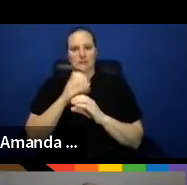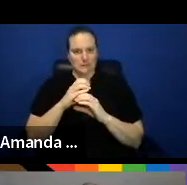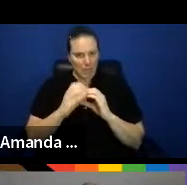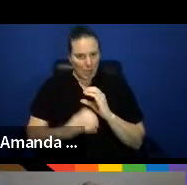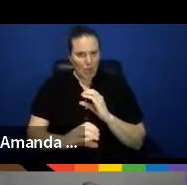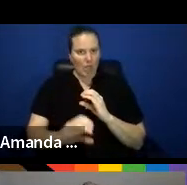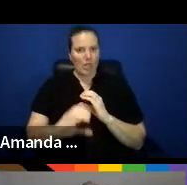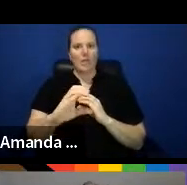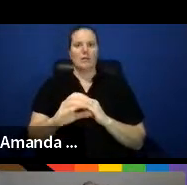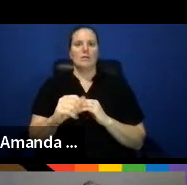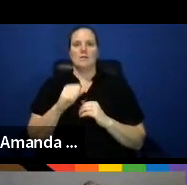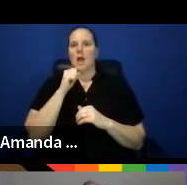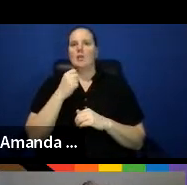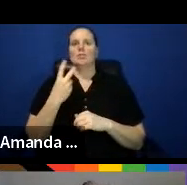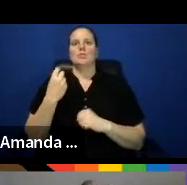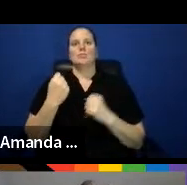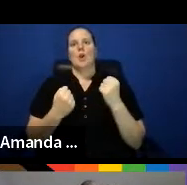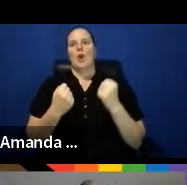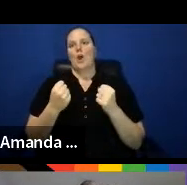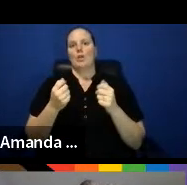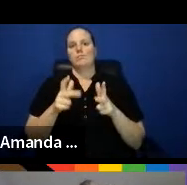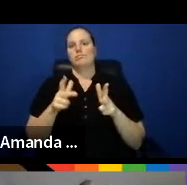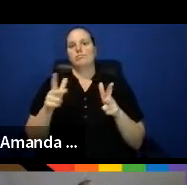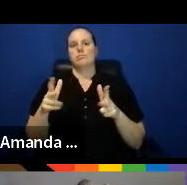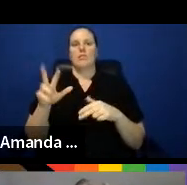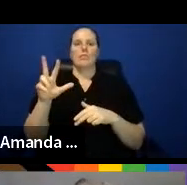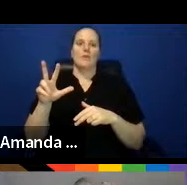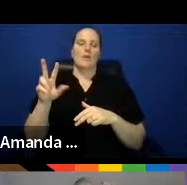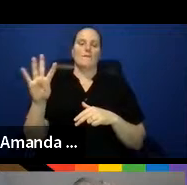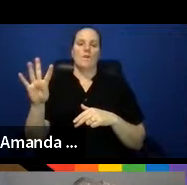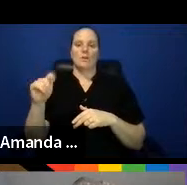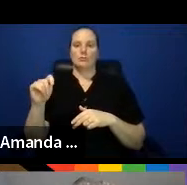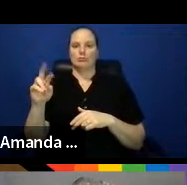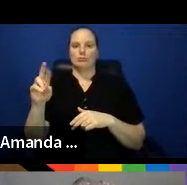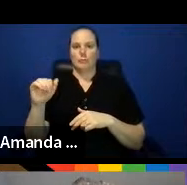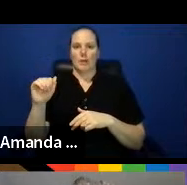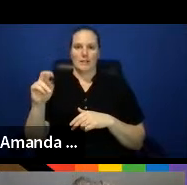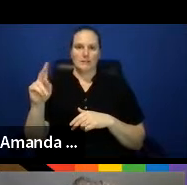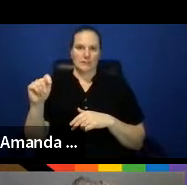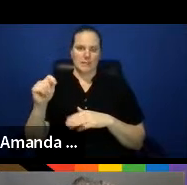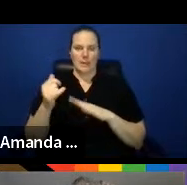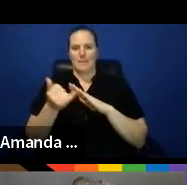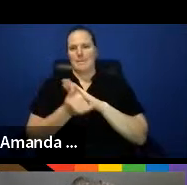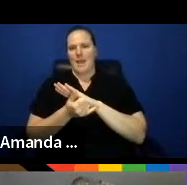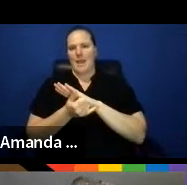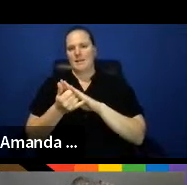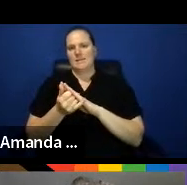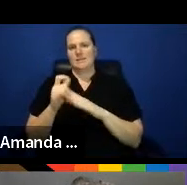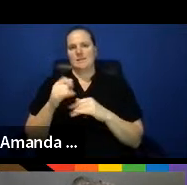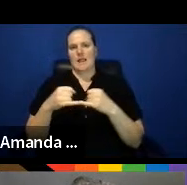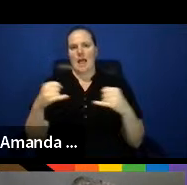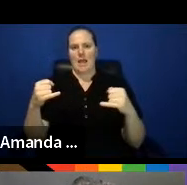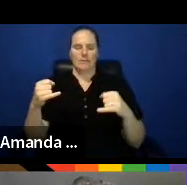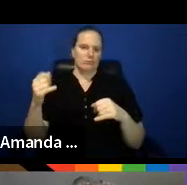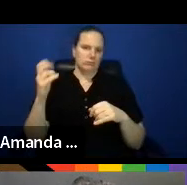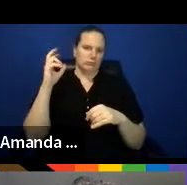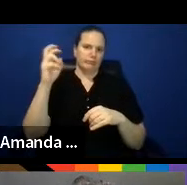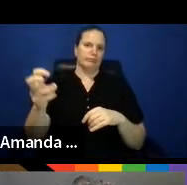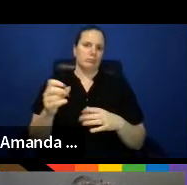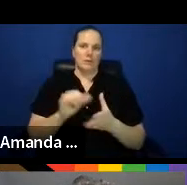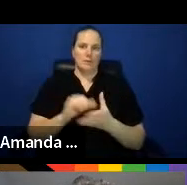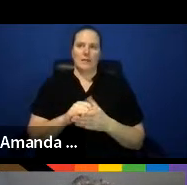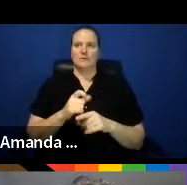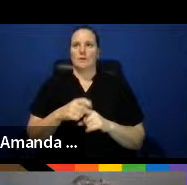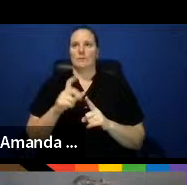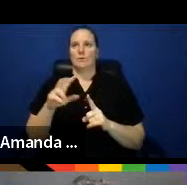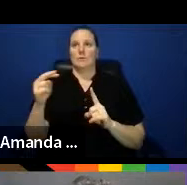instead of just having 2-car transit, put to 3 or 4-car transit max lines. And I'm curious if this is like, from your